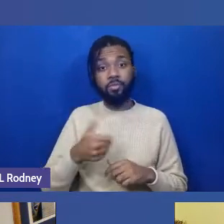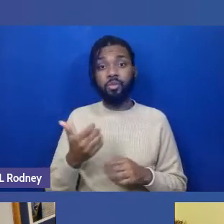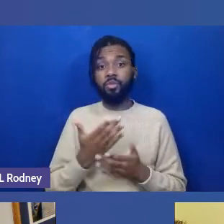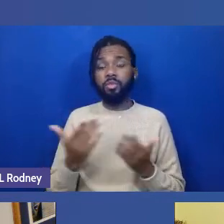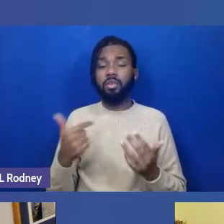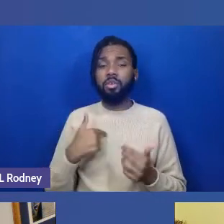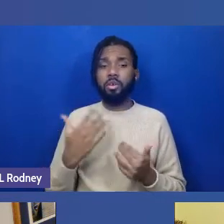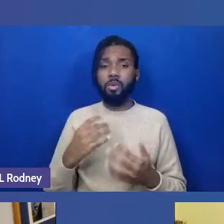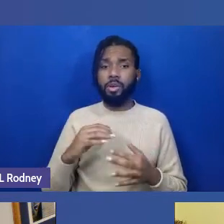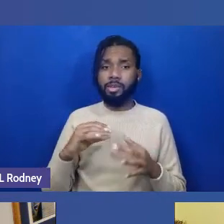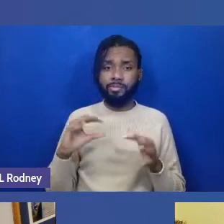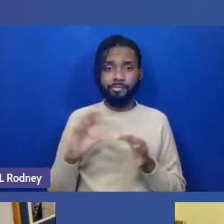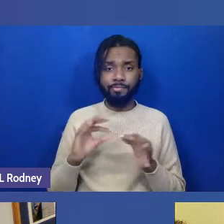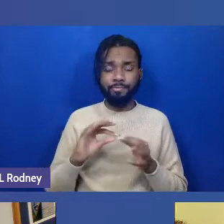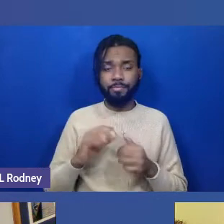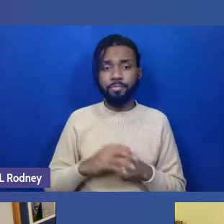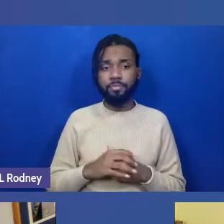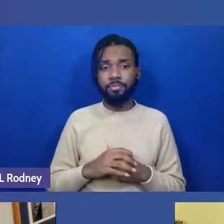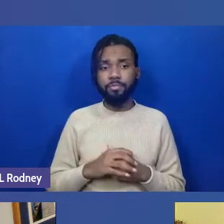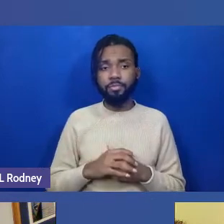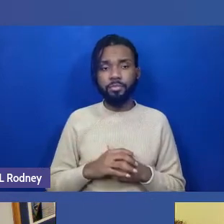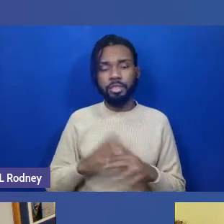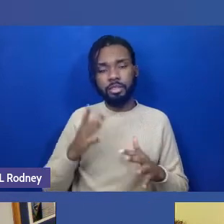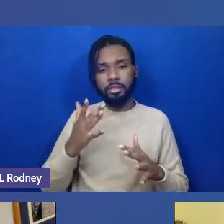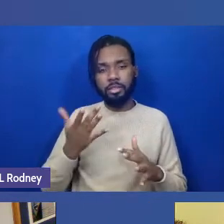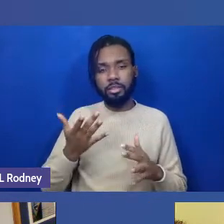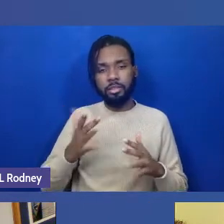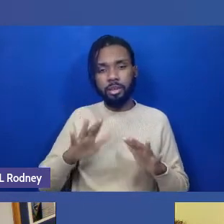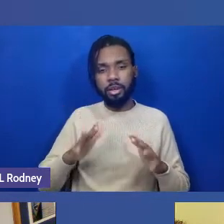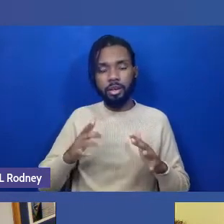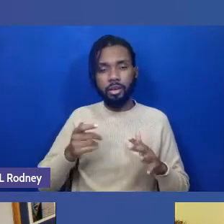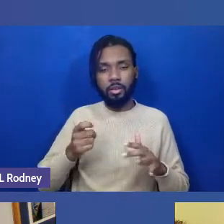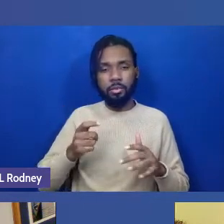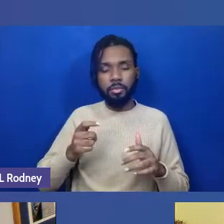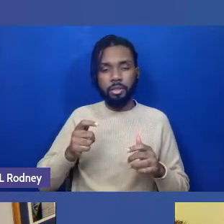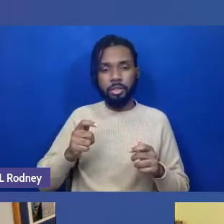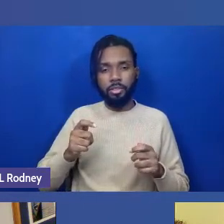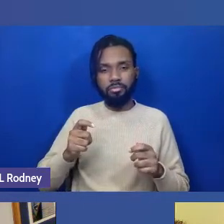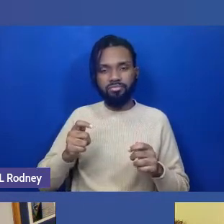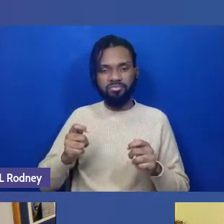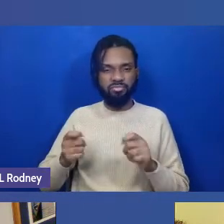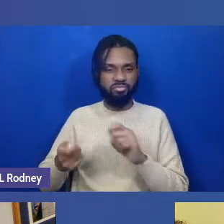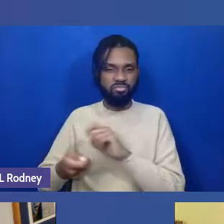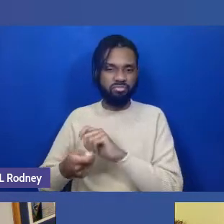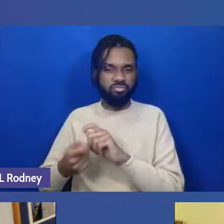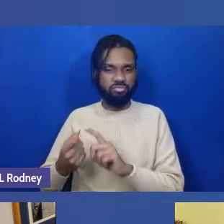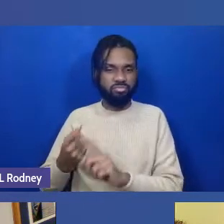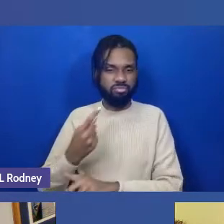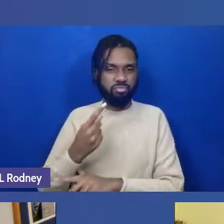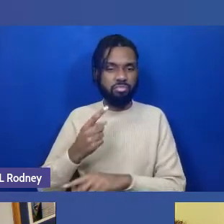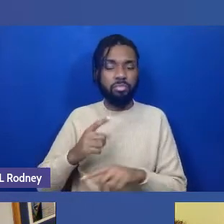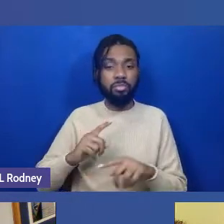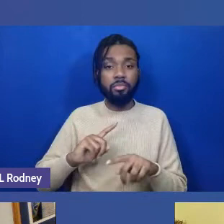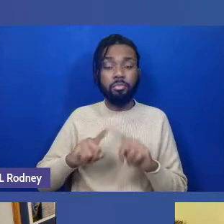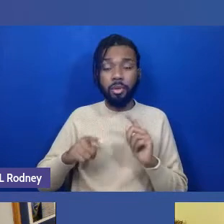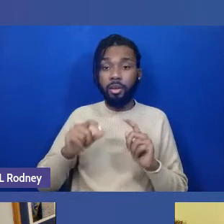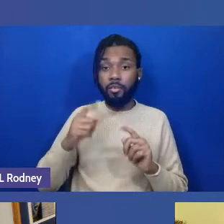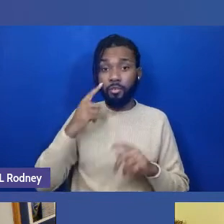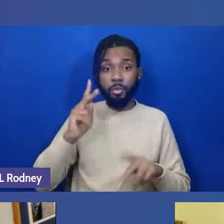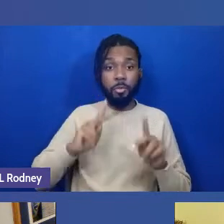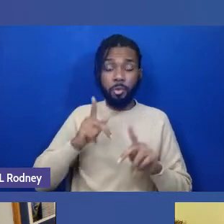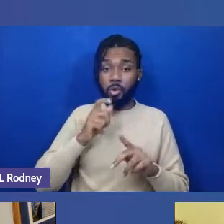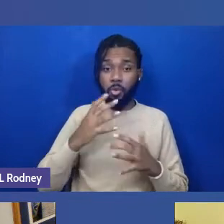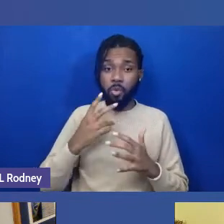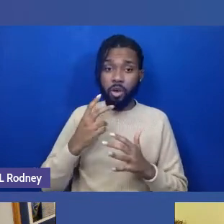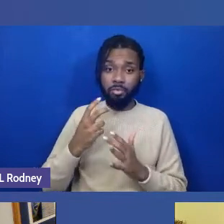you know, this is taking a little bit of a turn, but I do think for folks who really want to get into the weeds of this, I think it's going to be valuable, which